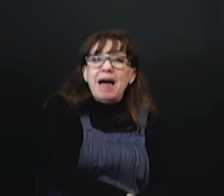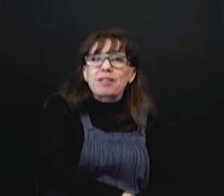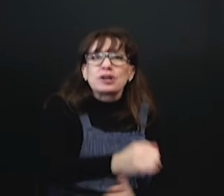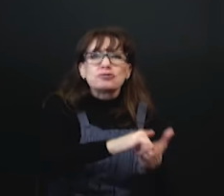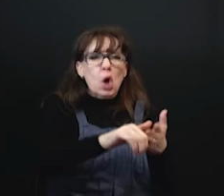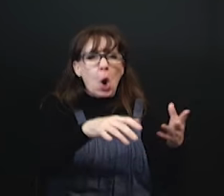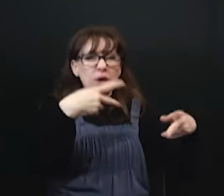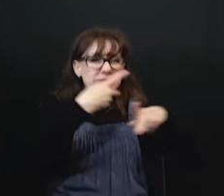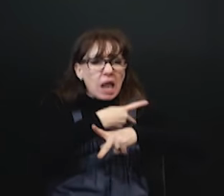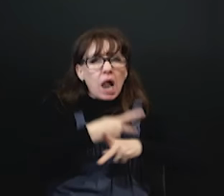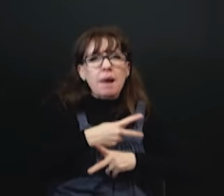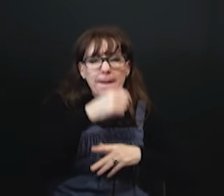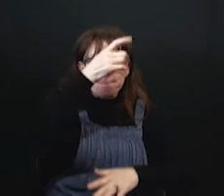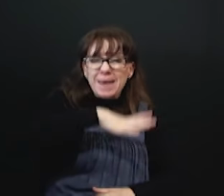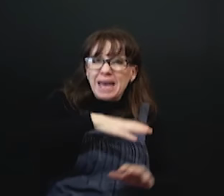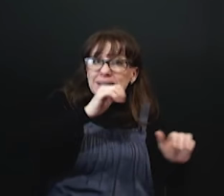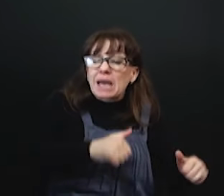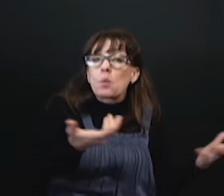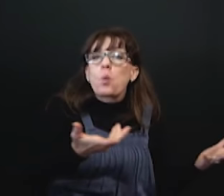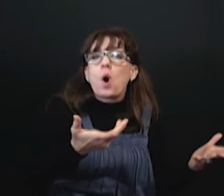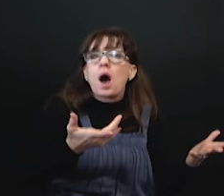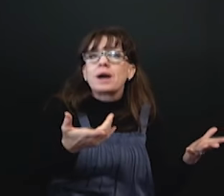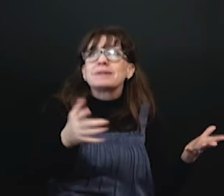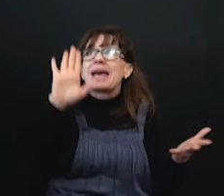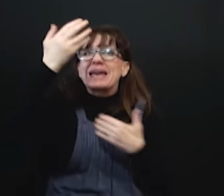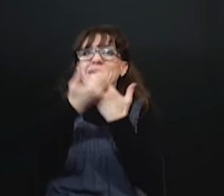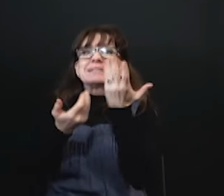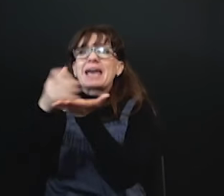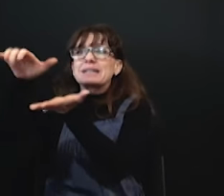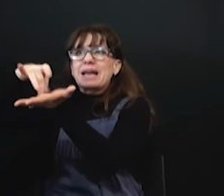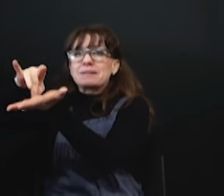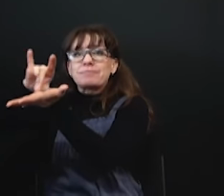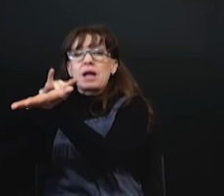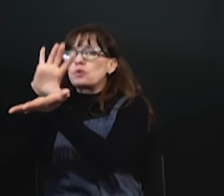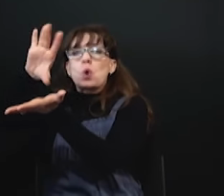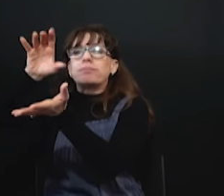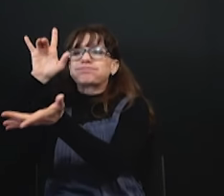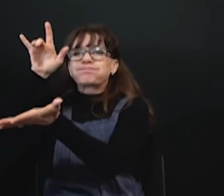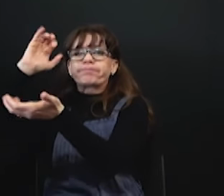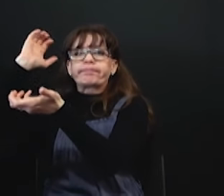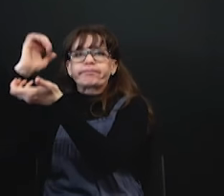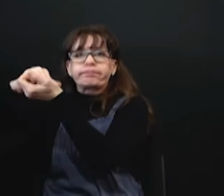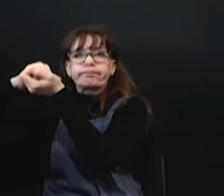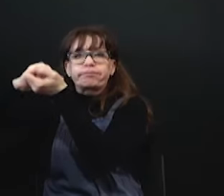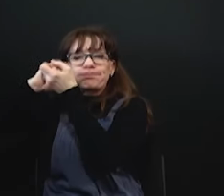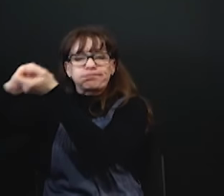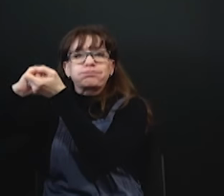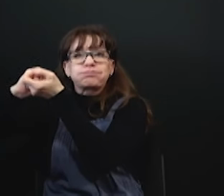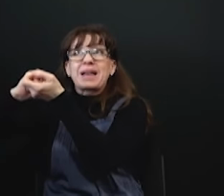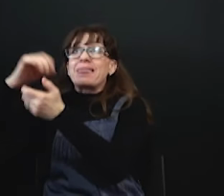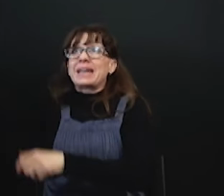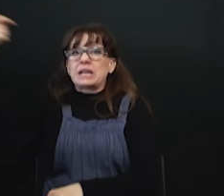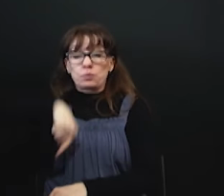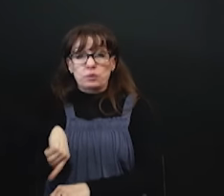of man can ever pluck me from his hand till he